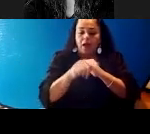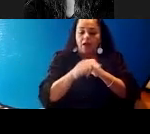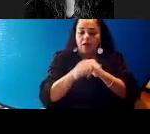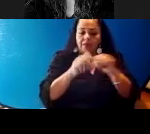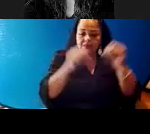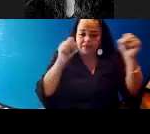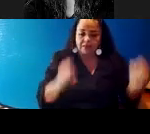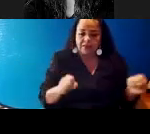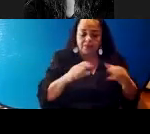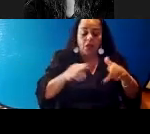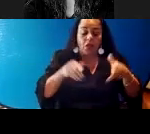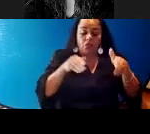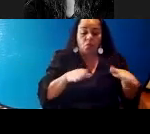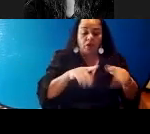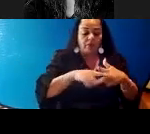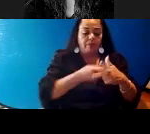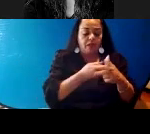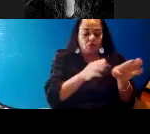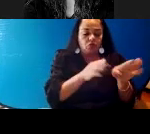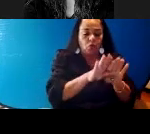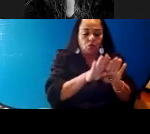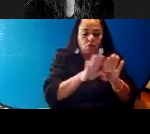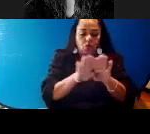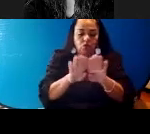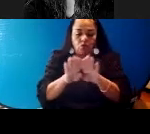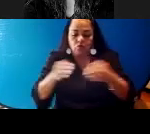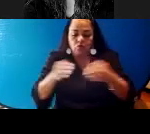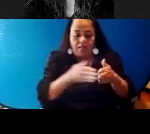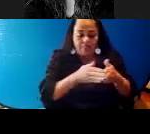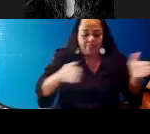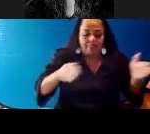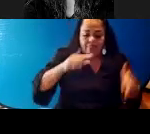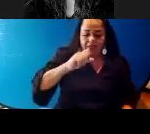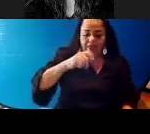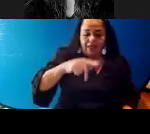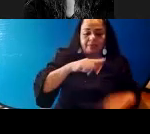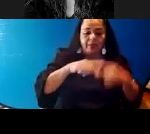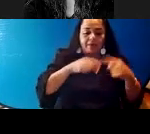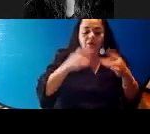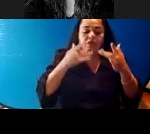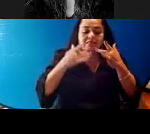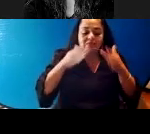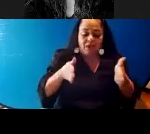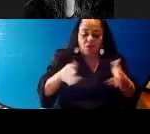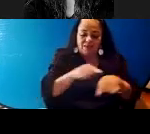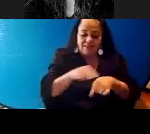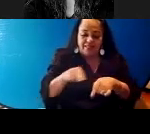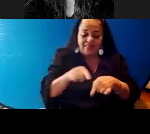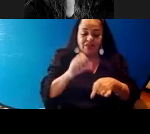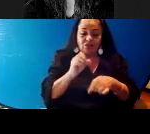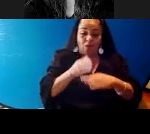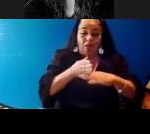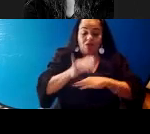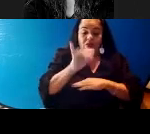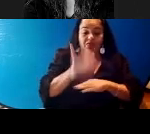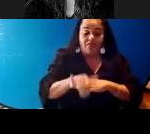begin to close gaps and reduce disparities of the health disparities facing the Maori tribe. And then soon after, we had to